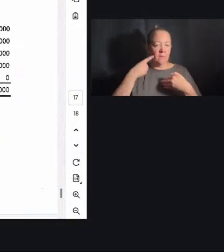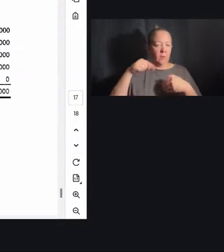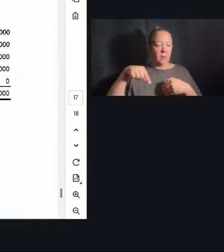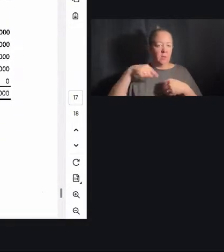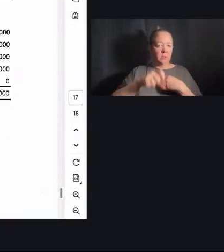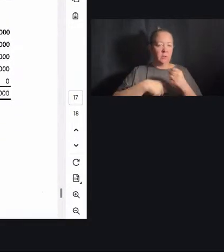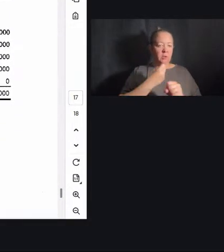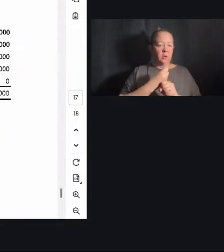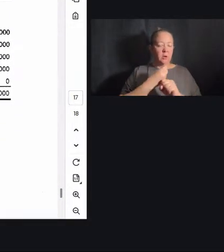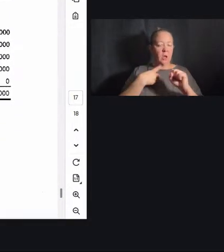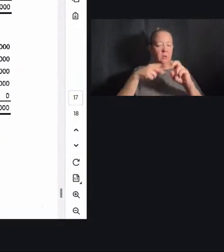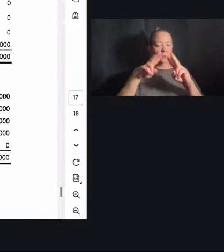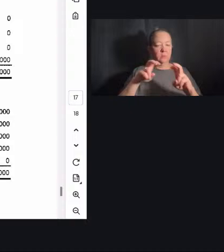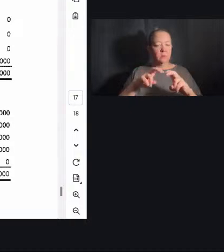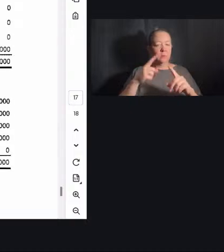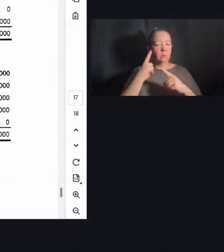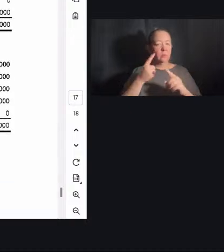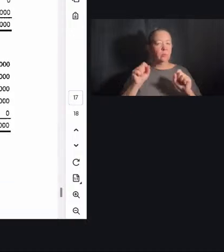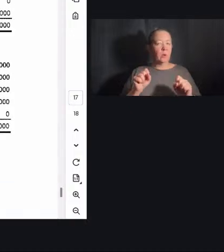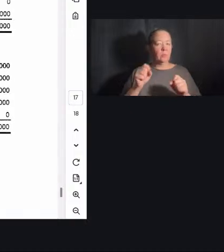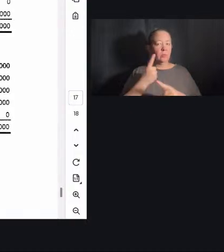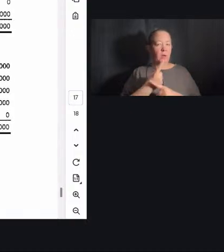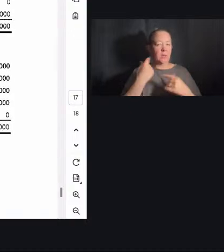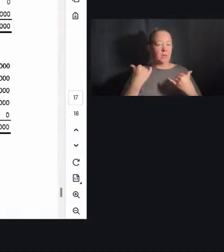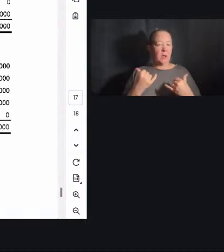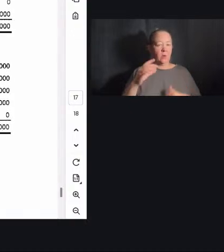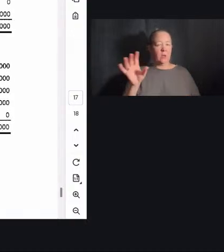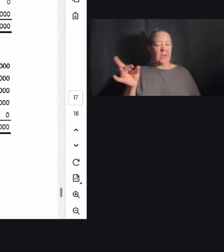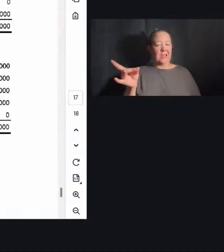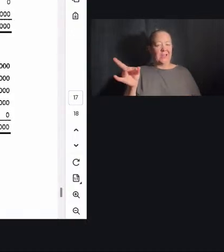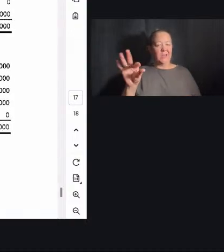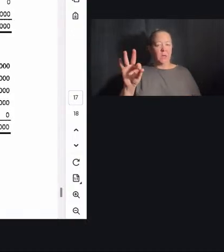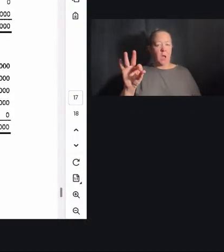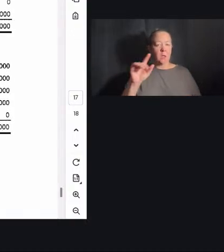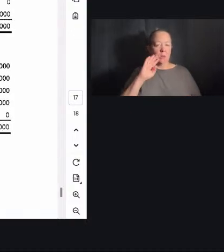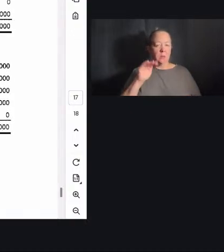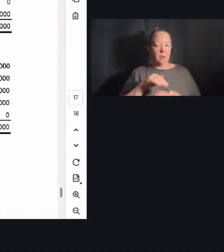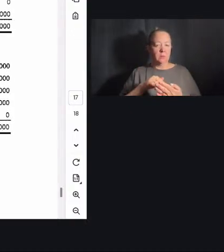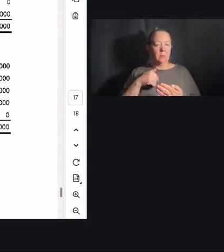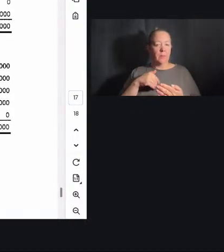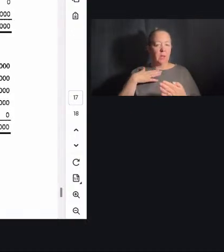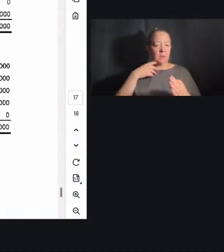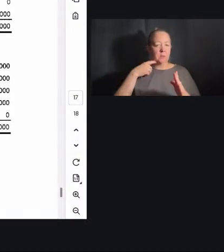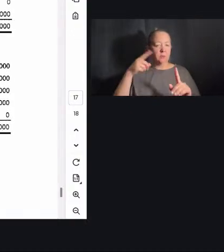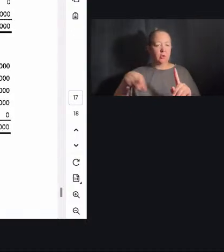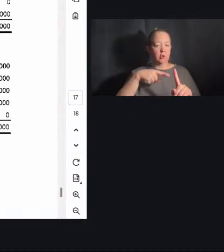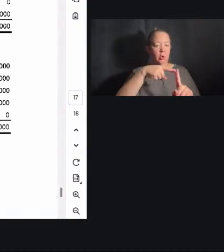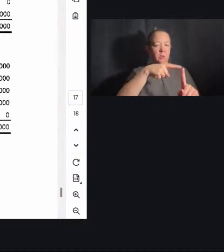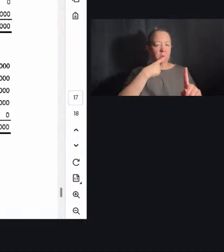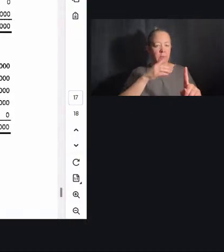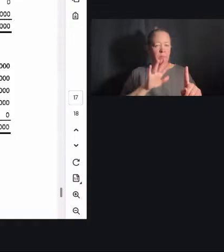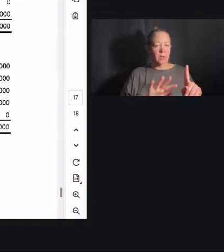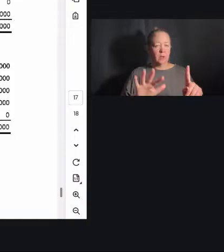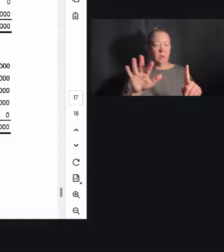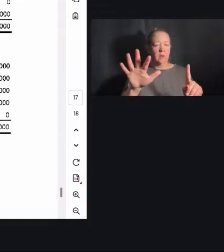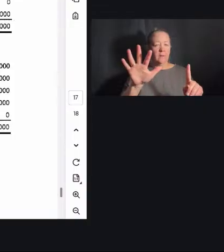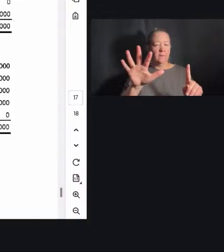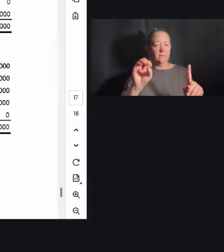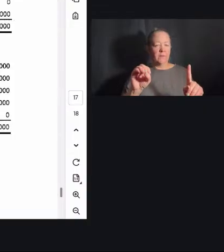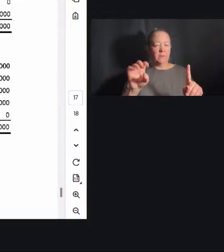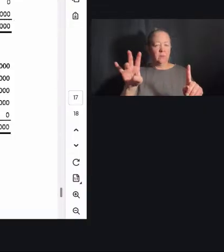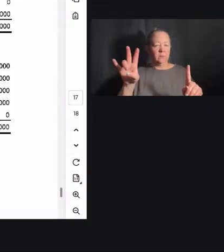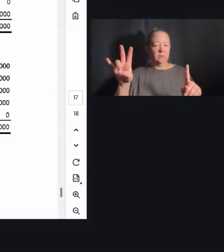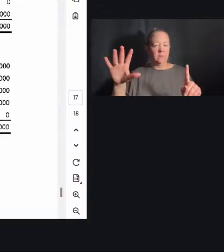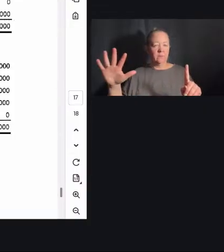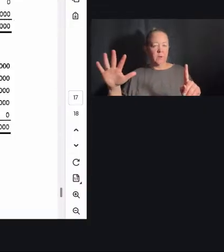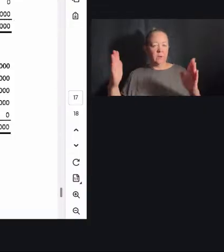about 89,000. My target is to maybe have it about 50 to 75, not as long as we don't